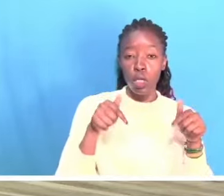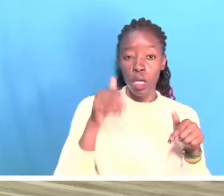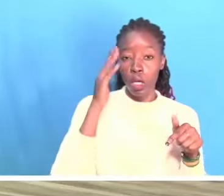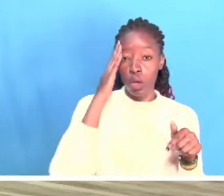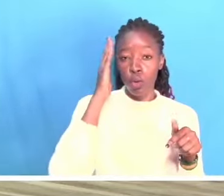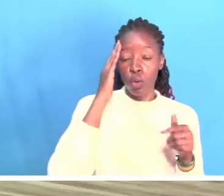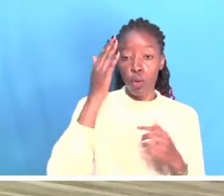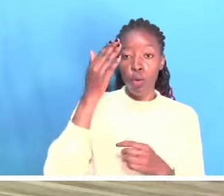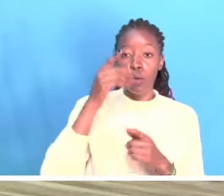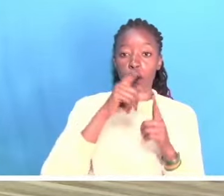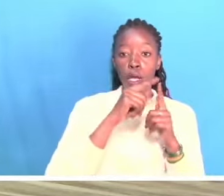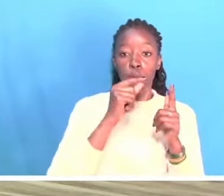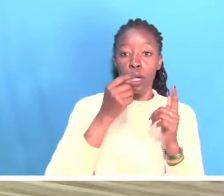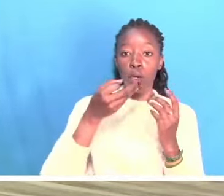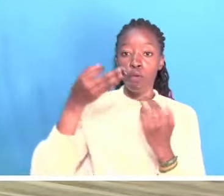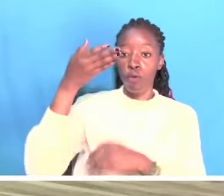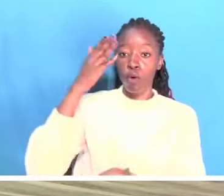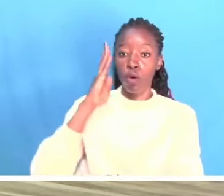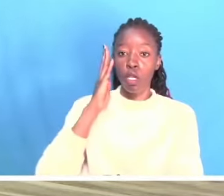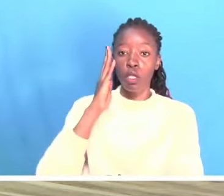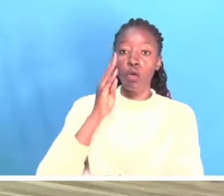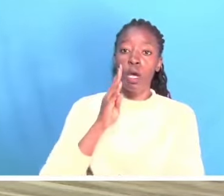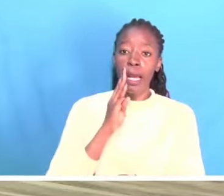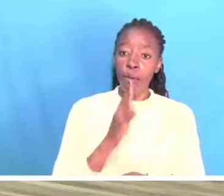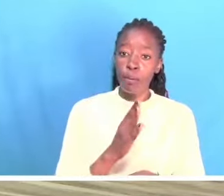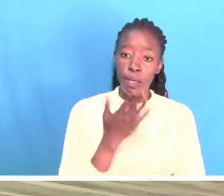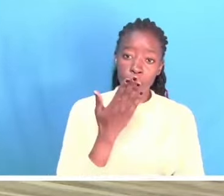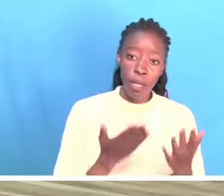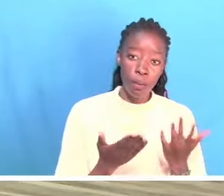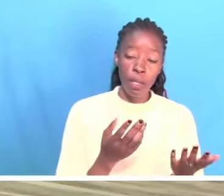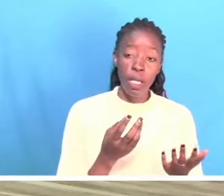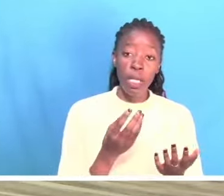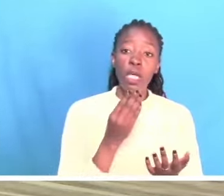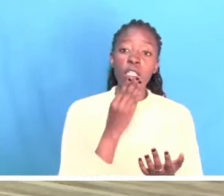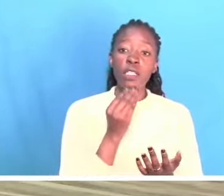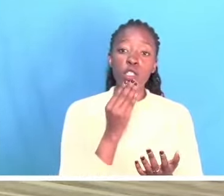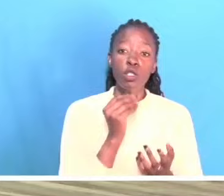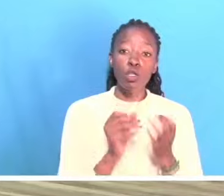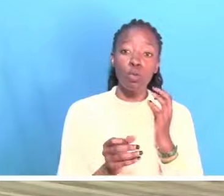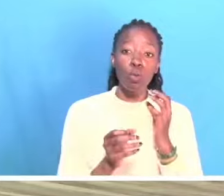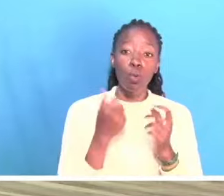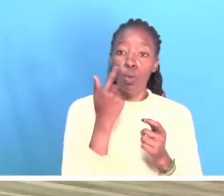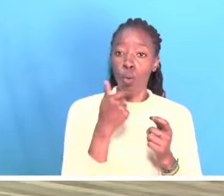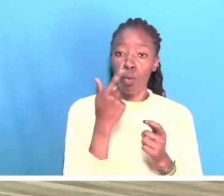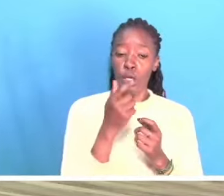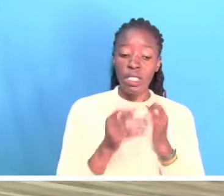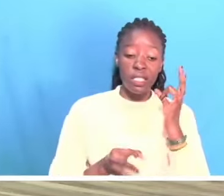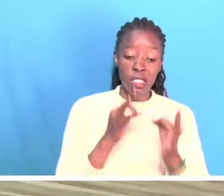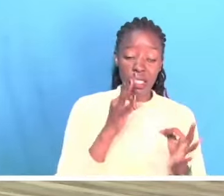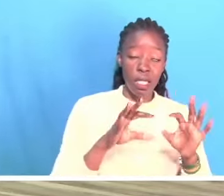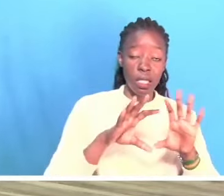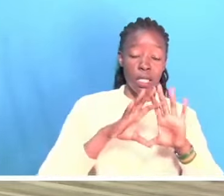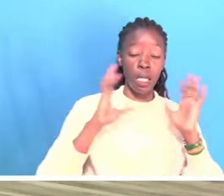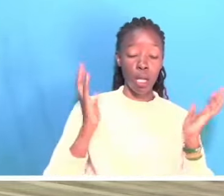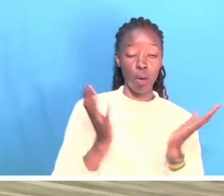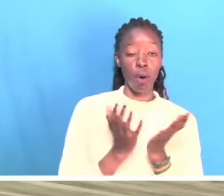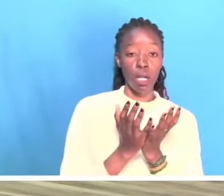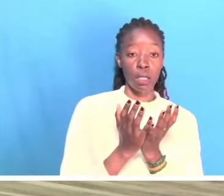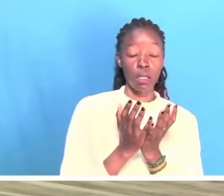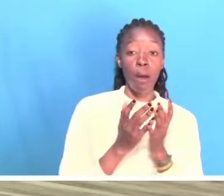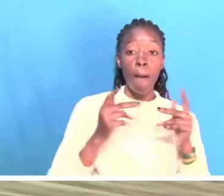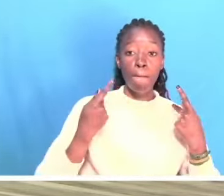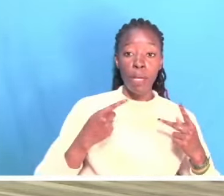could be the Jew who sits on the judgment seat, judging the world of people who have not given their lives to Christ.